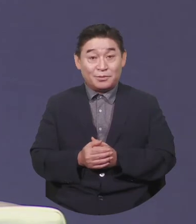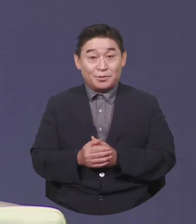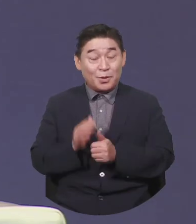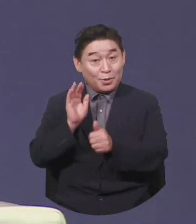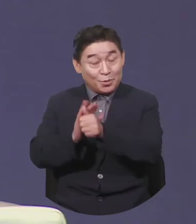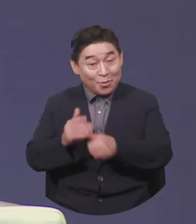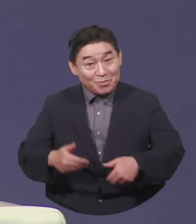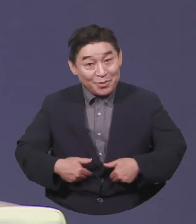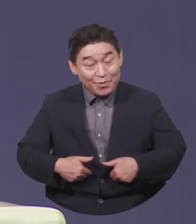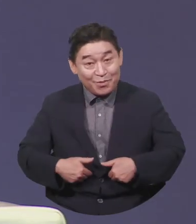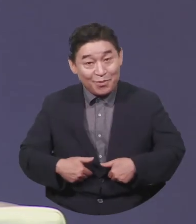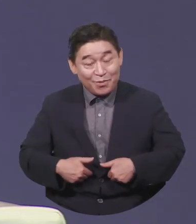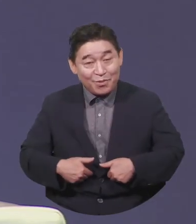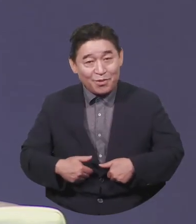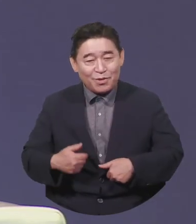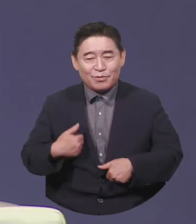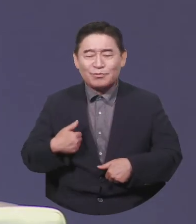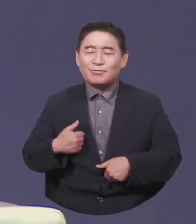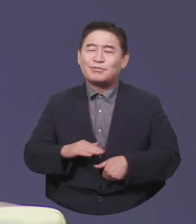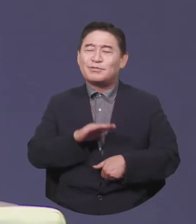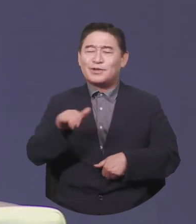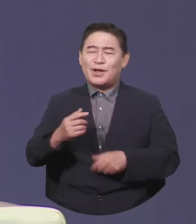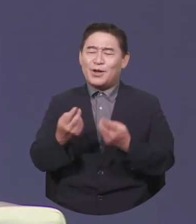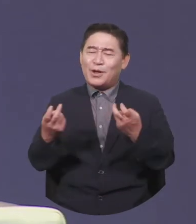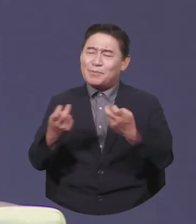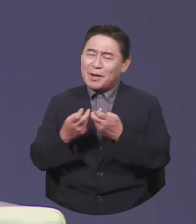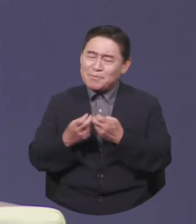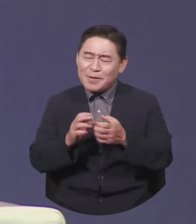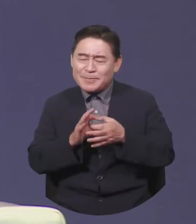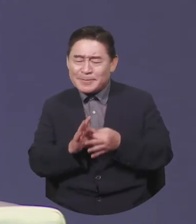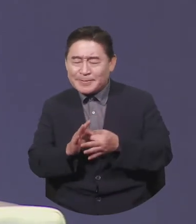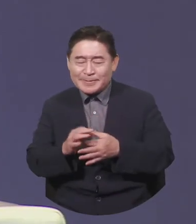you in developing and growing,